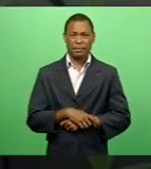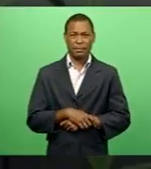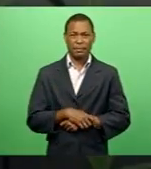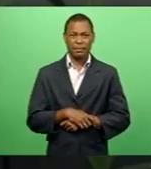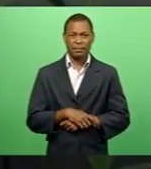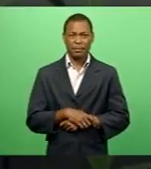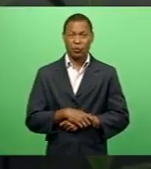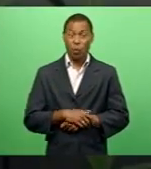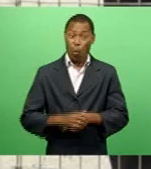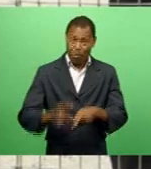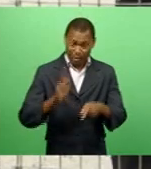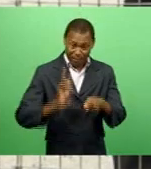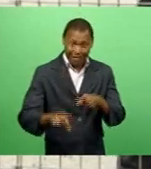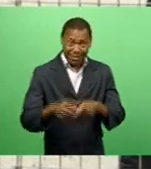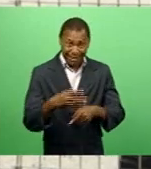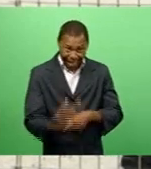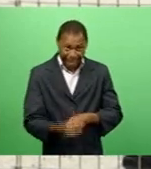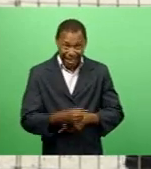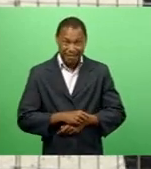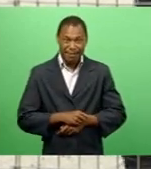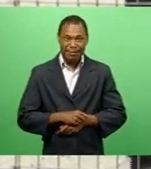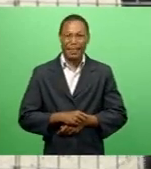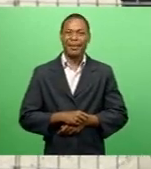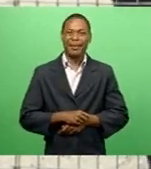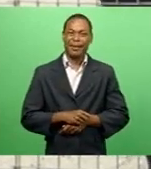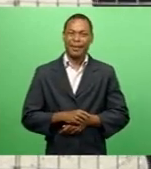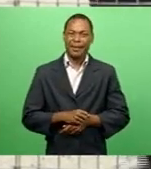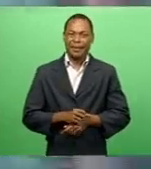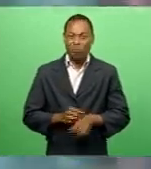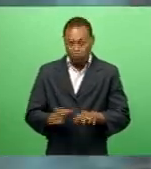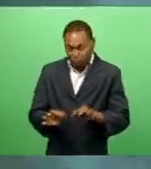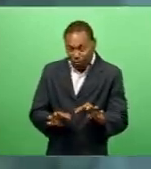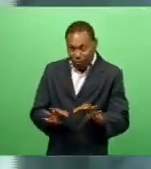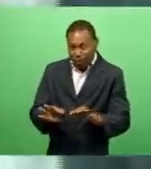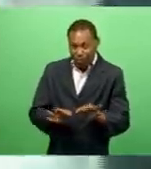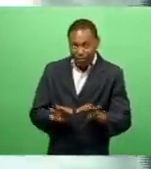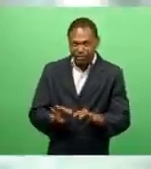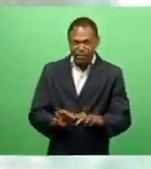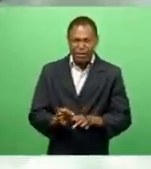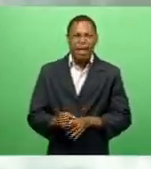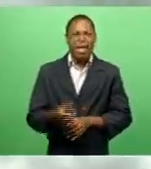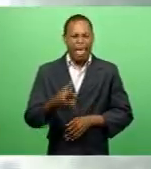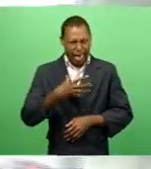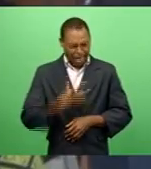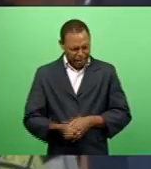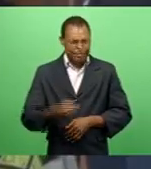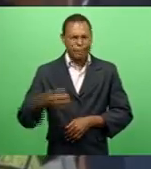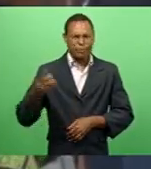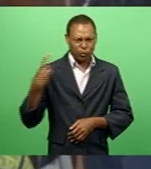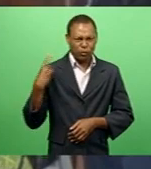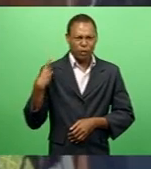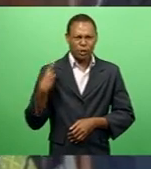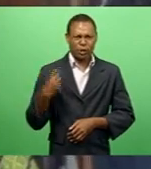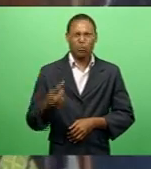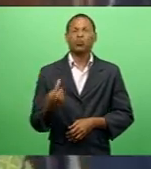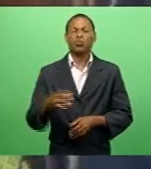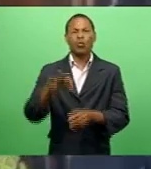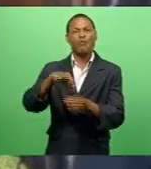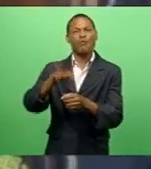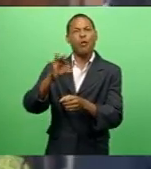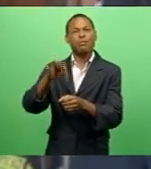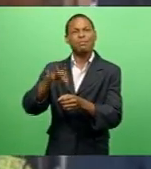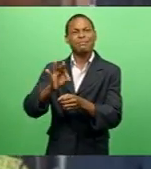is put back into order, the better it is. Because we have a duty to those who voted